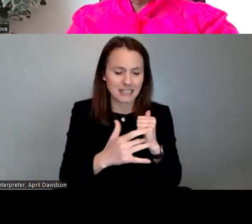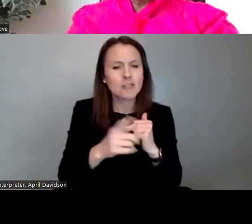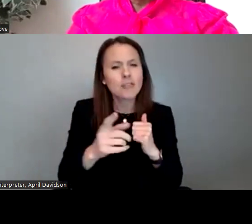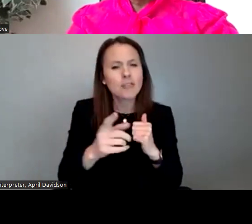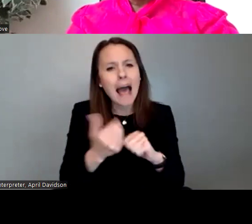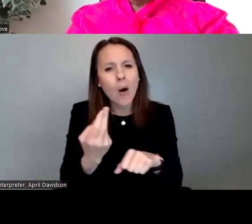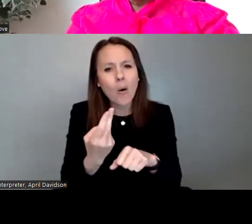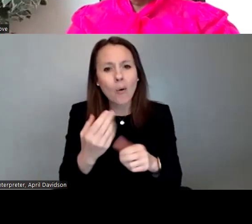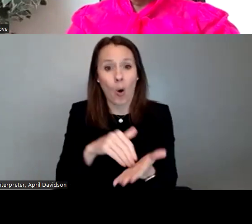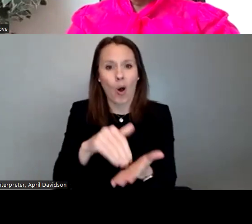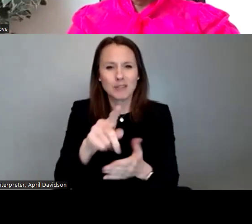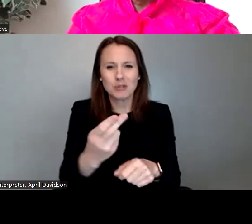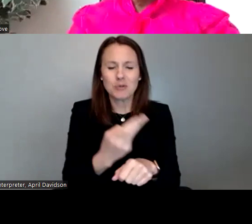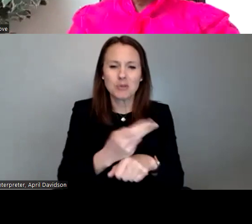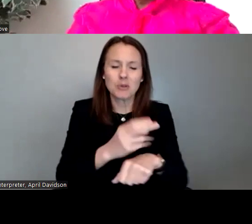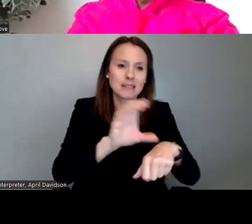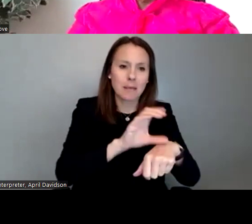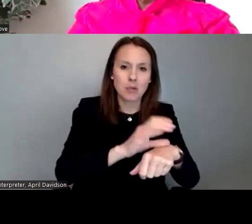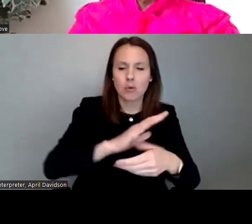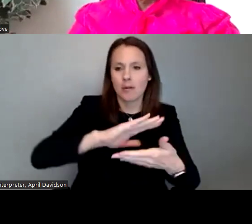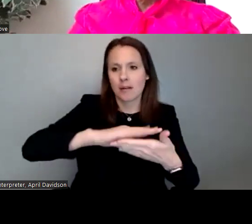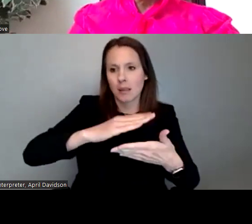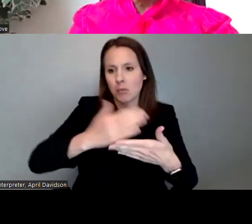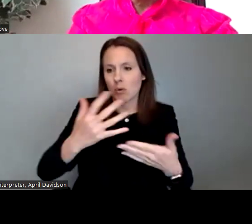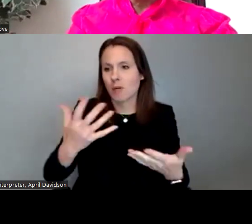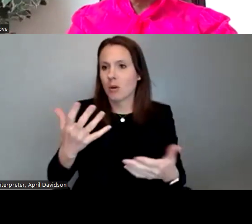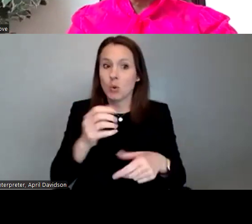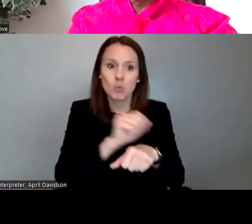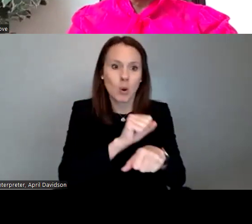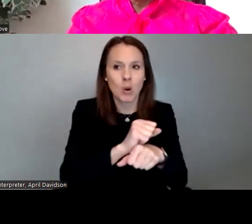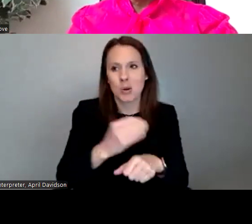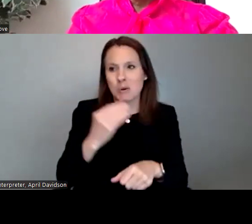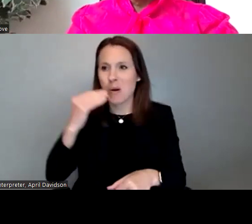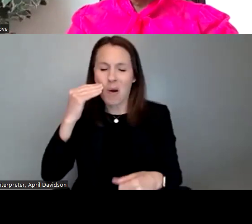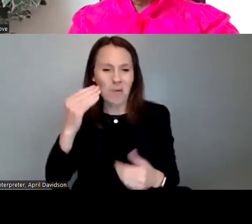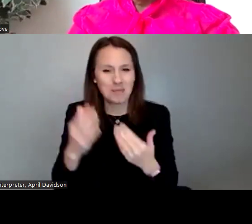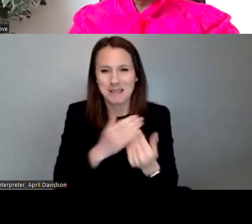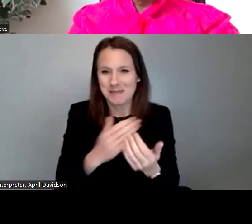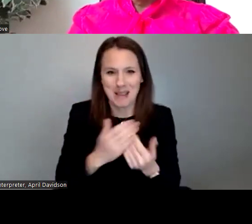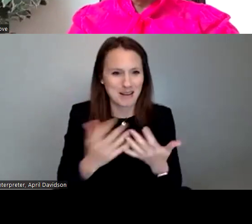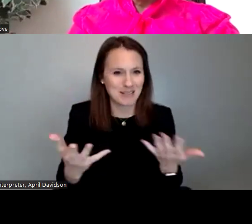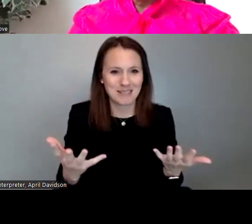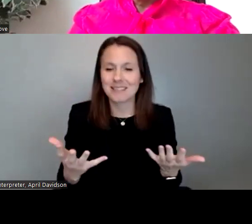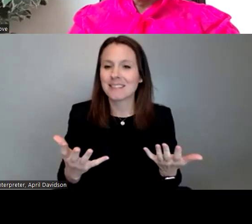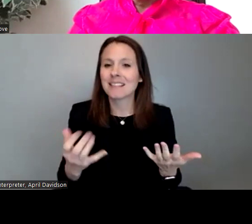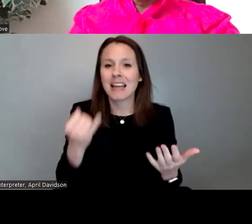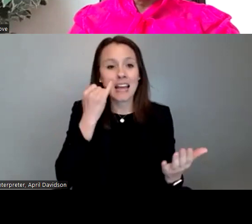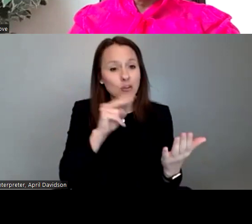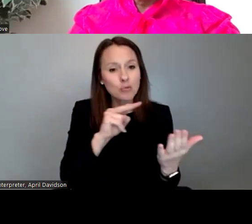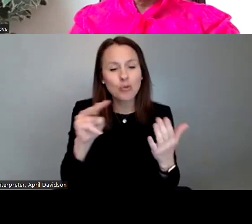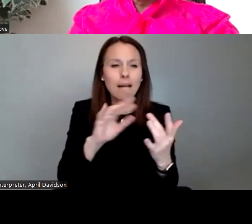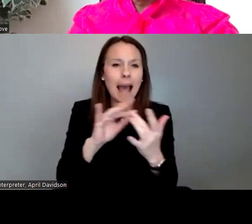computers? Okay, whether you're at work, excuse me, whether you're at work or whether you're at home, whether you're looking at something